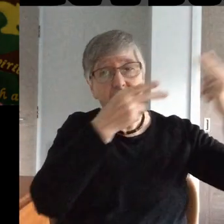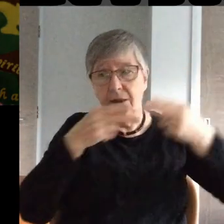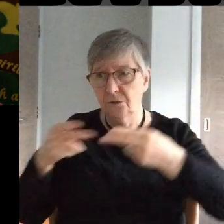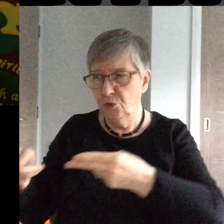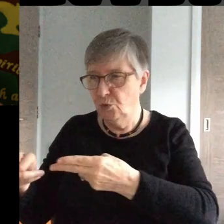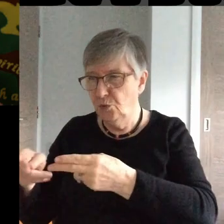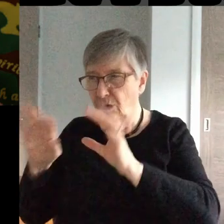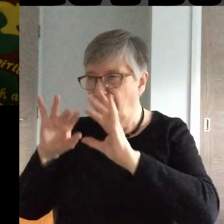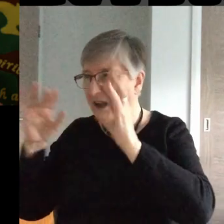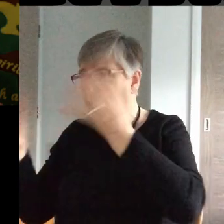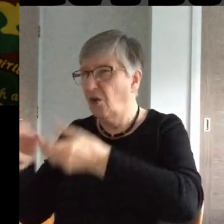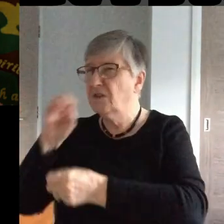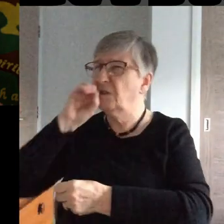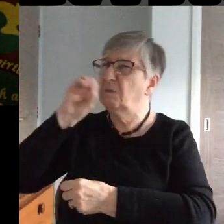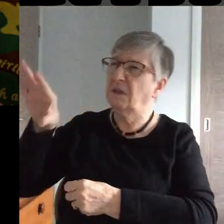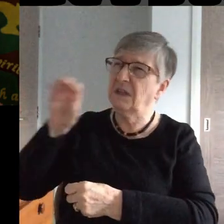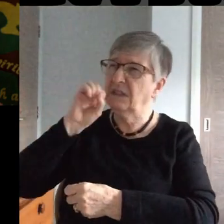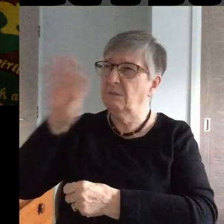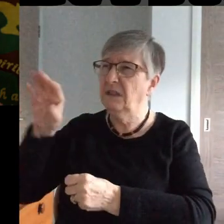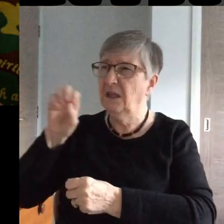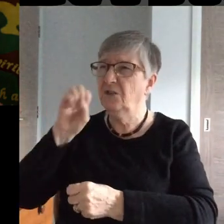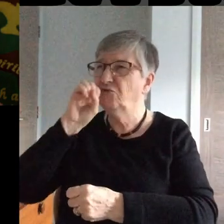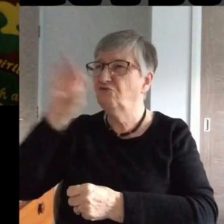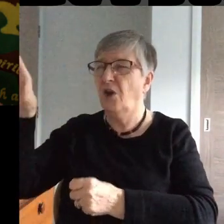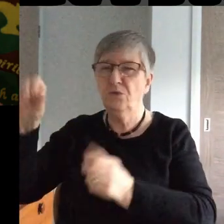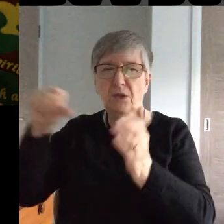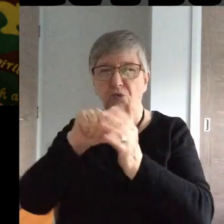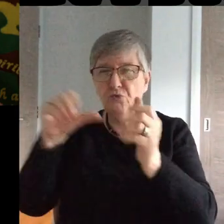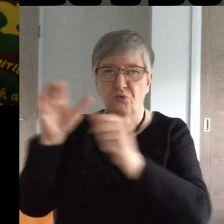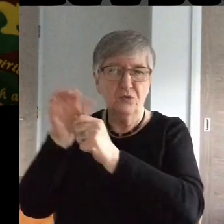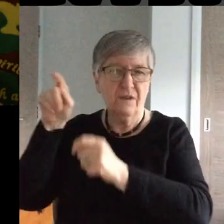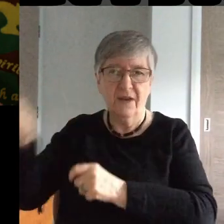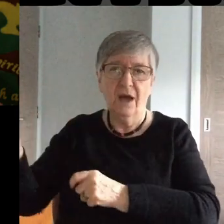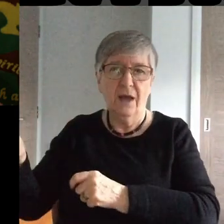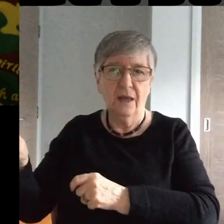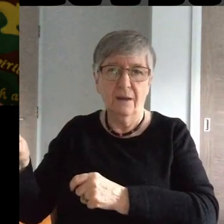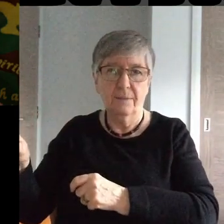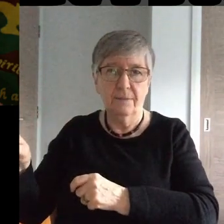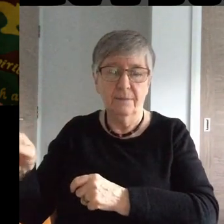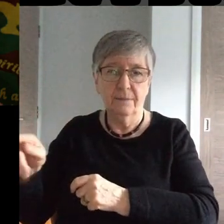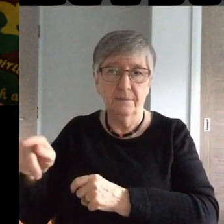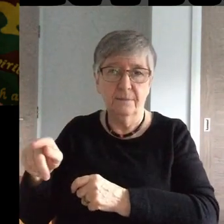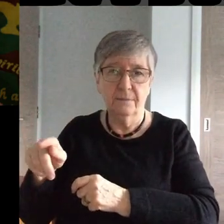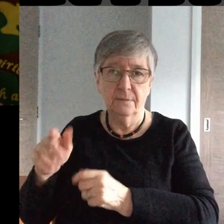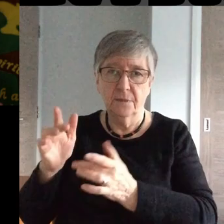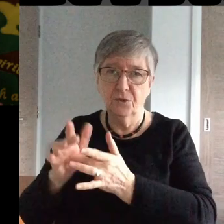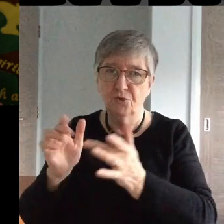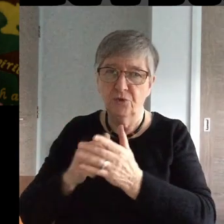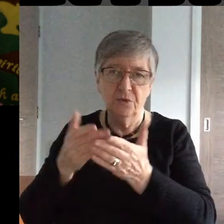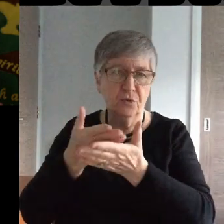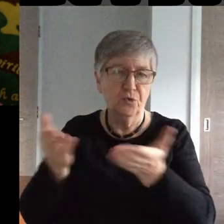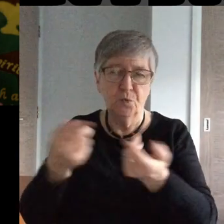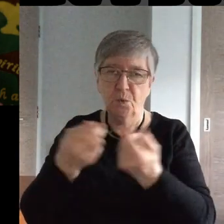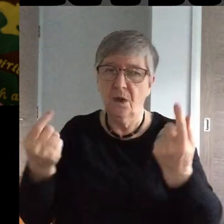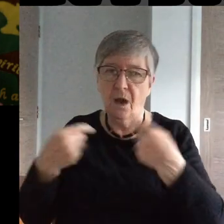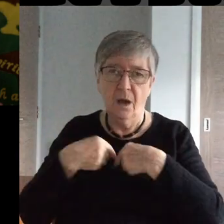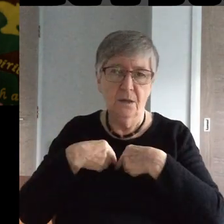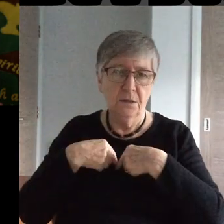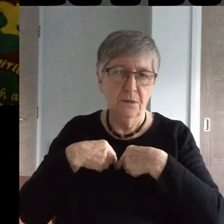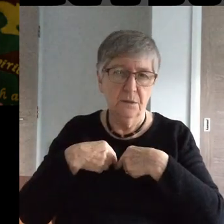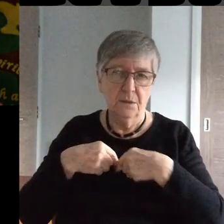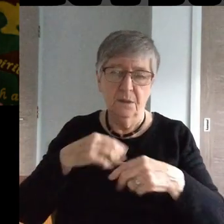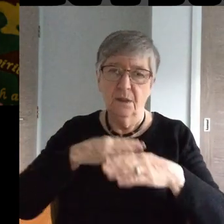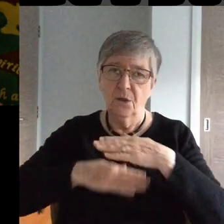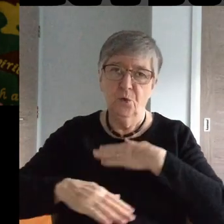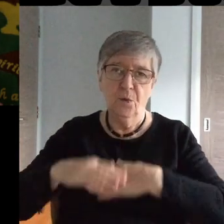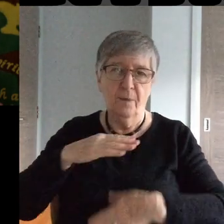of the crowd baying for his blood. Is that not the kind of humility that we should be looking for? Is